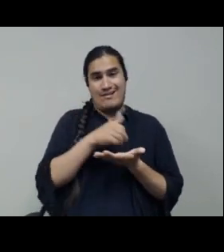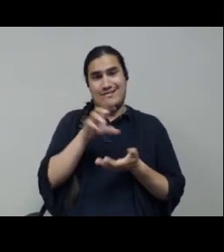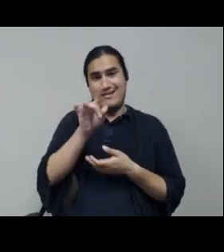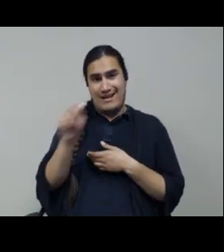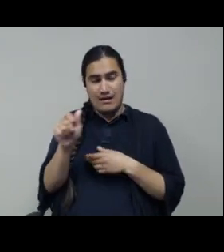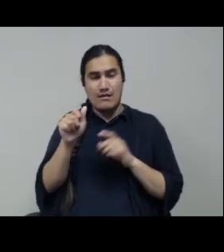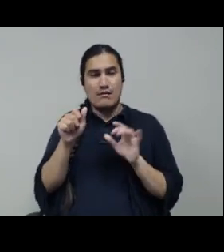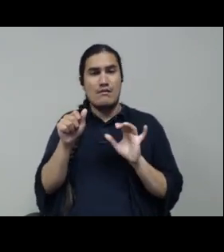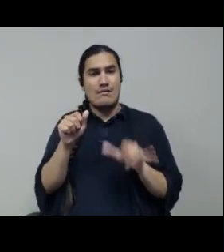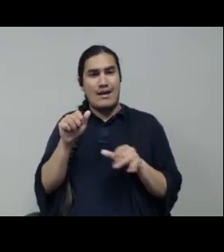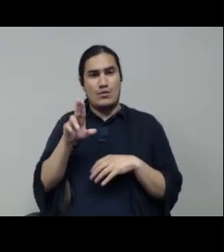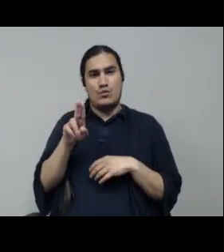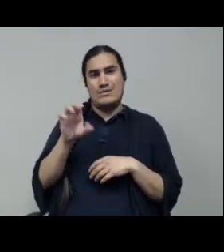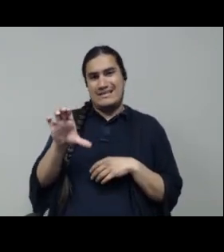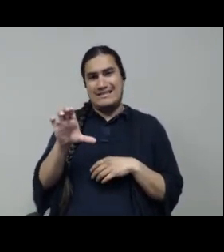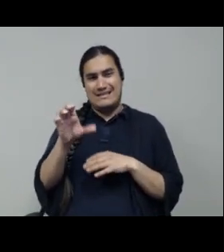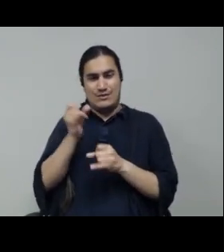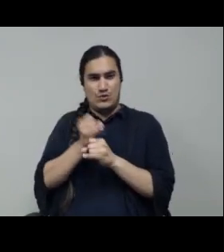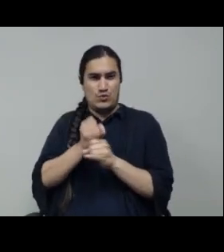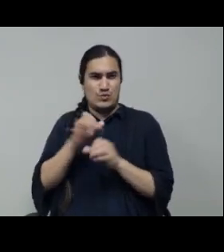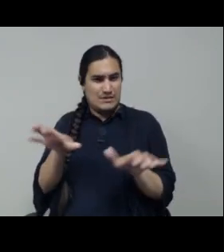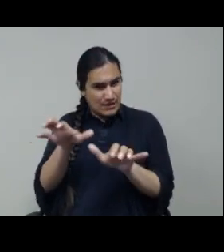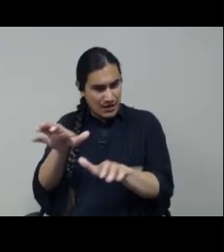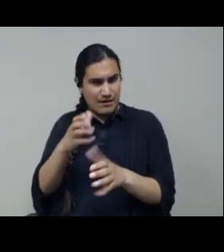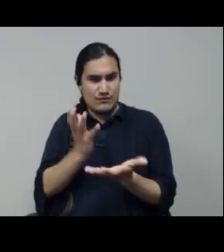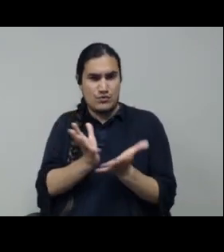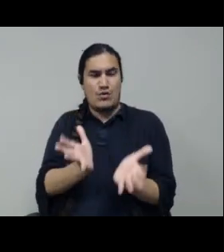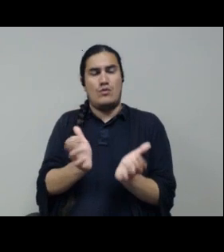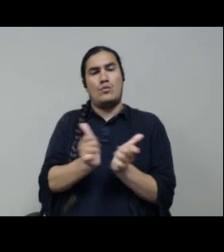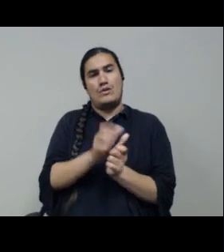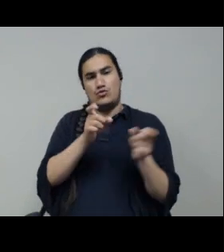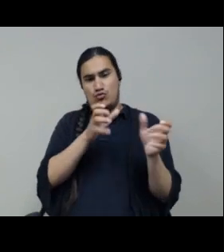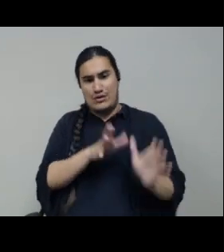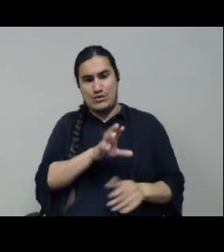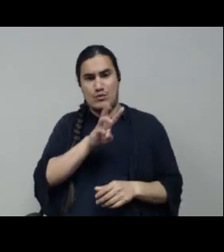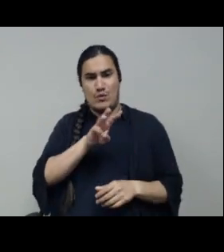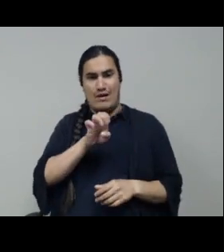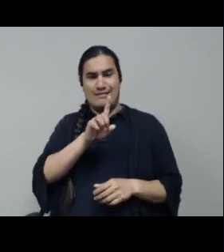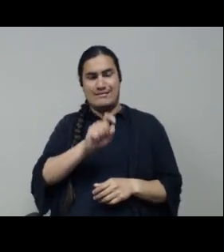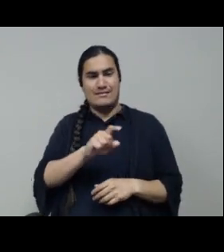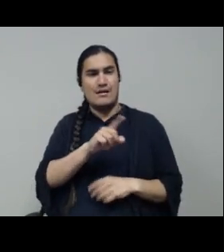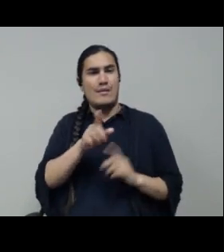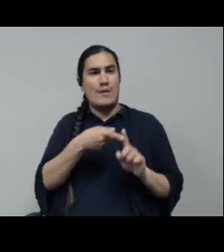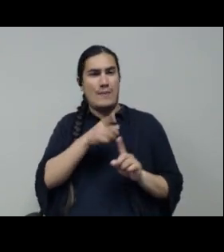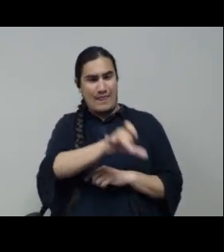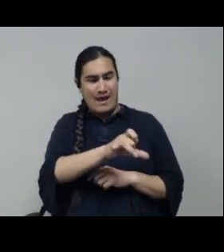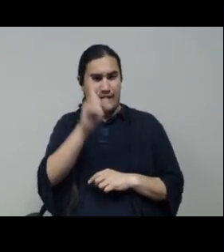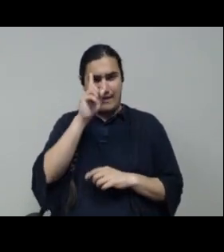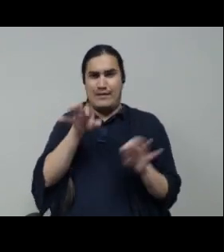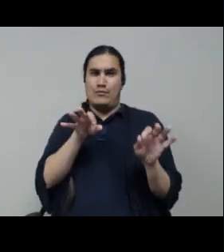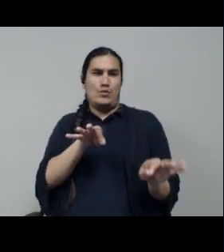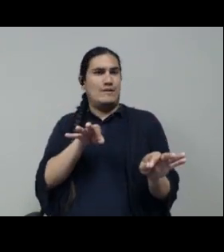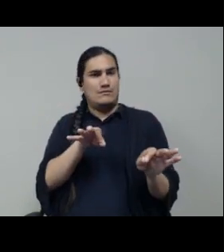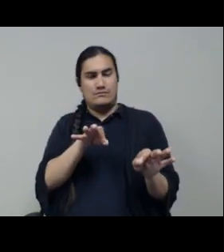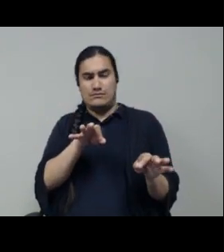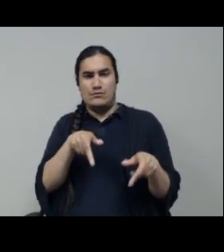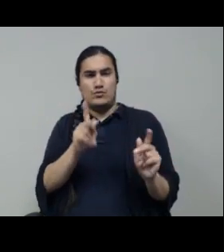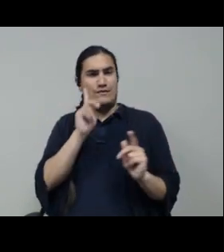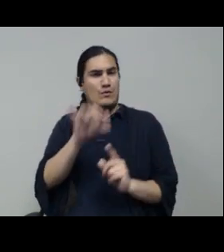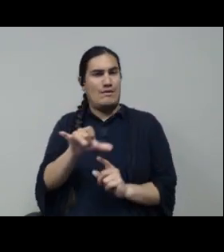that the UC Institute has done. I've talked to Executive Director Weiss about that. I think this would be a perfect body to kind of oversee that